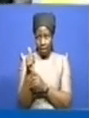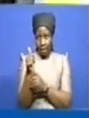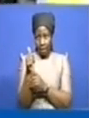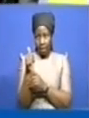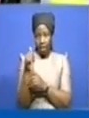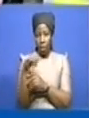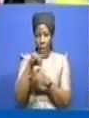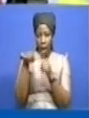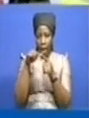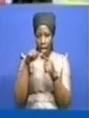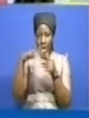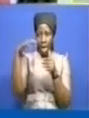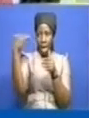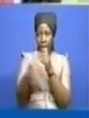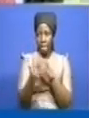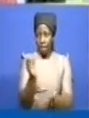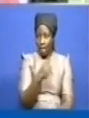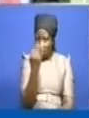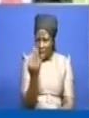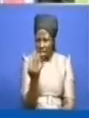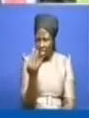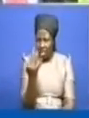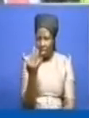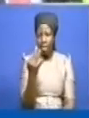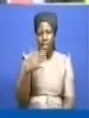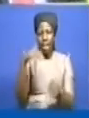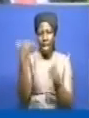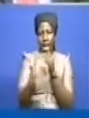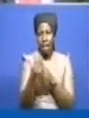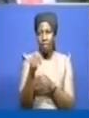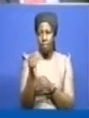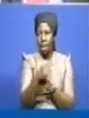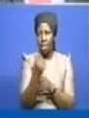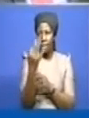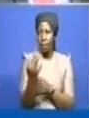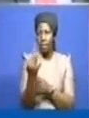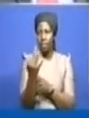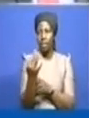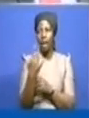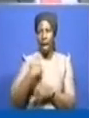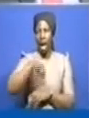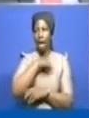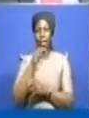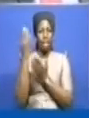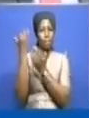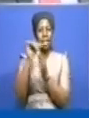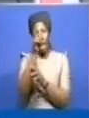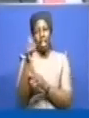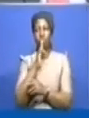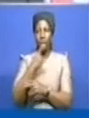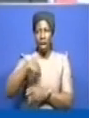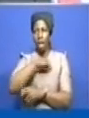March? Yeah, end of March, towards April. End of March, April, we're expecting another batch. So we will continue to